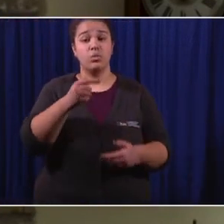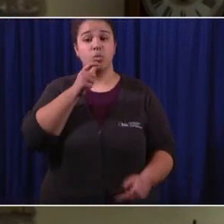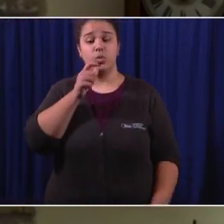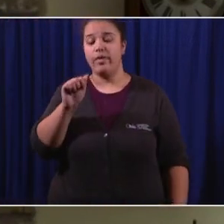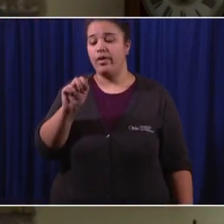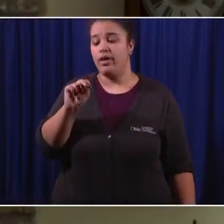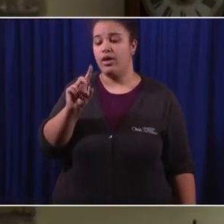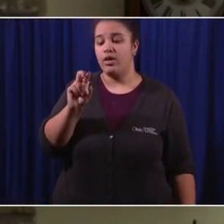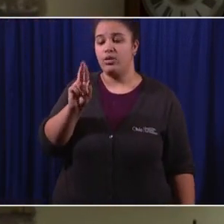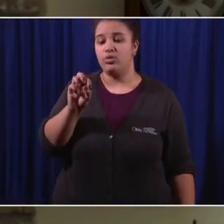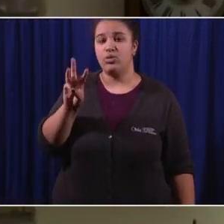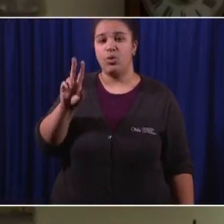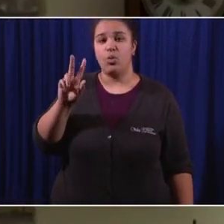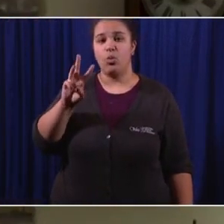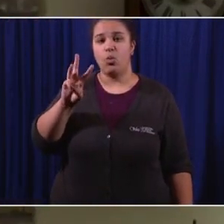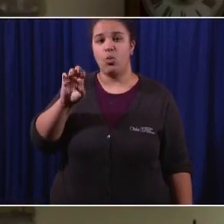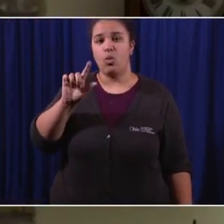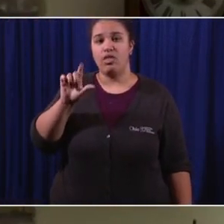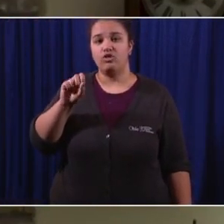Press. Hi, Governor.